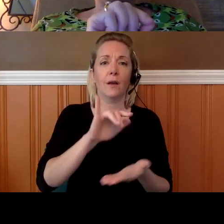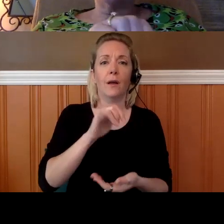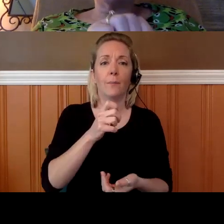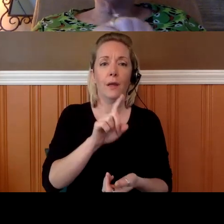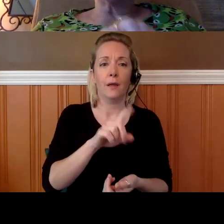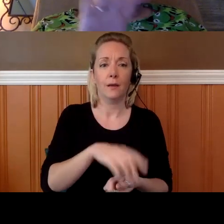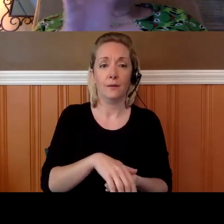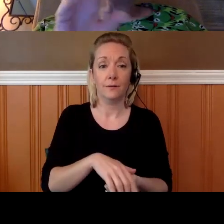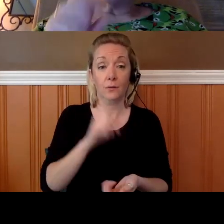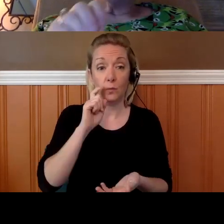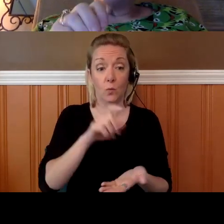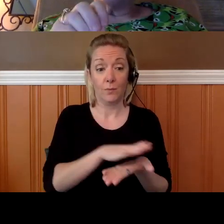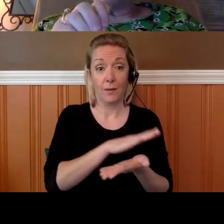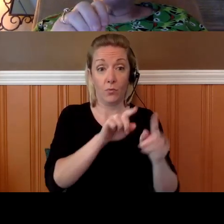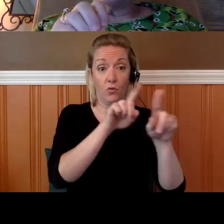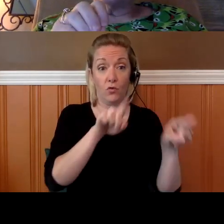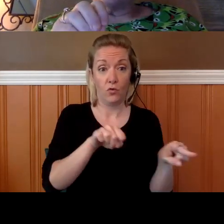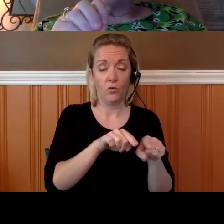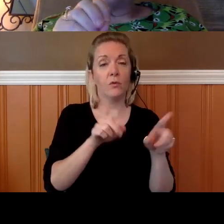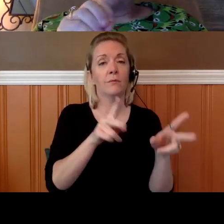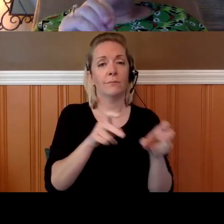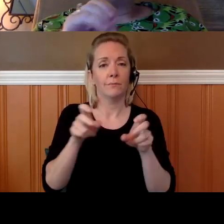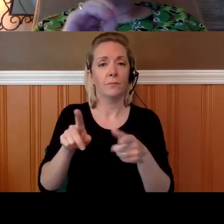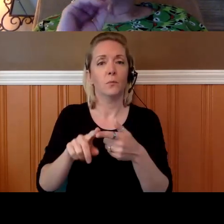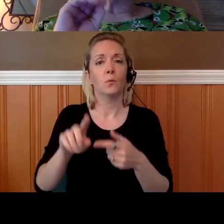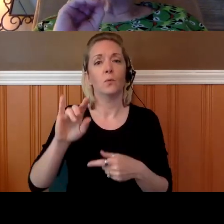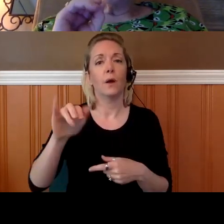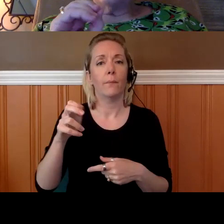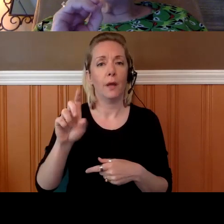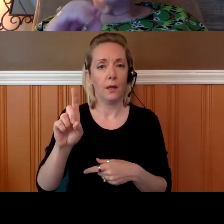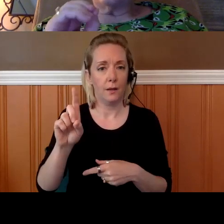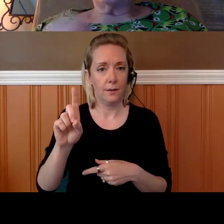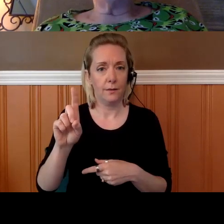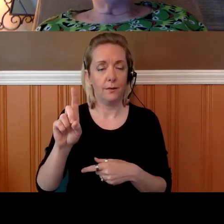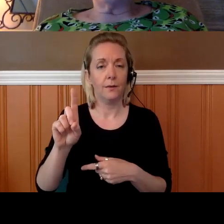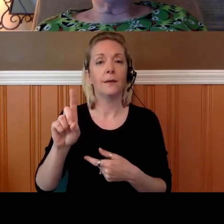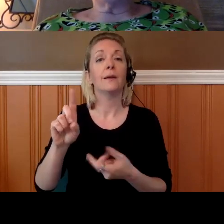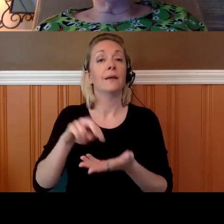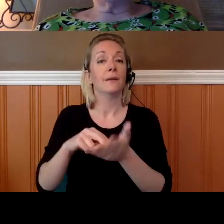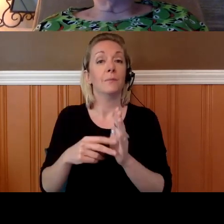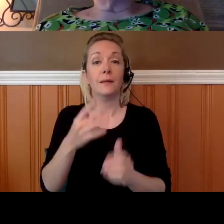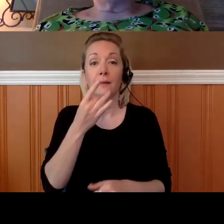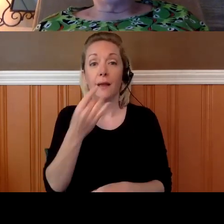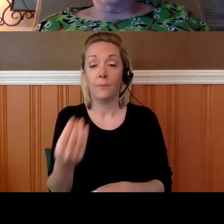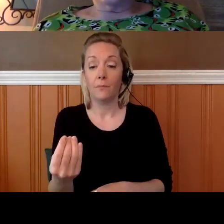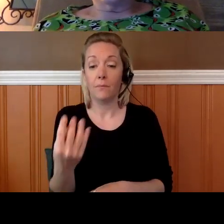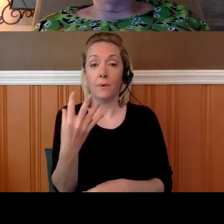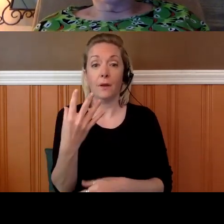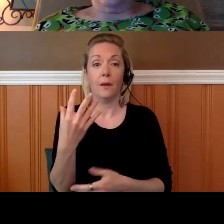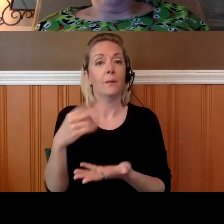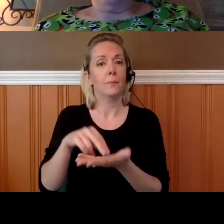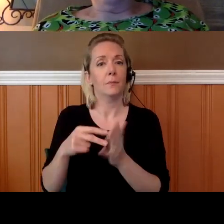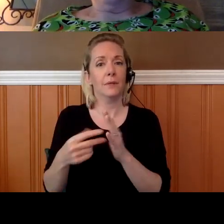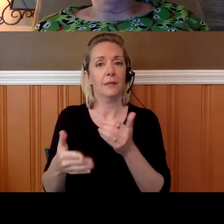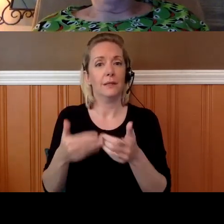his desk has also been put on his iPad, which makes that information more accessible to